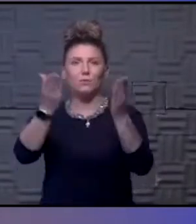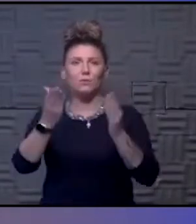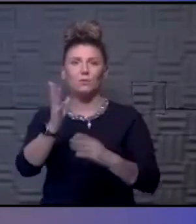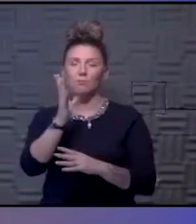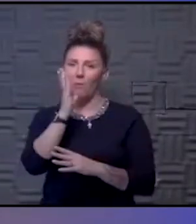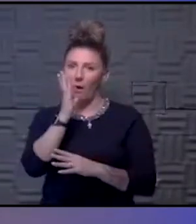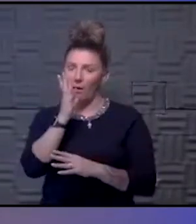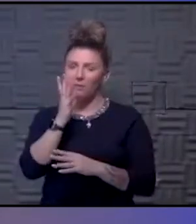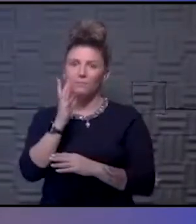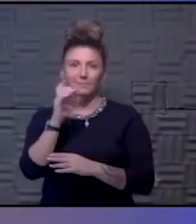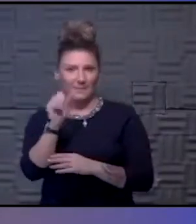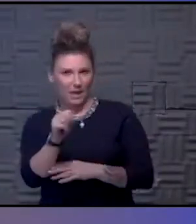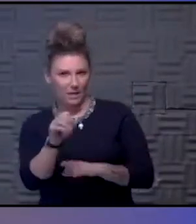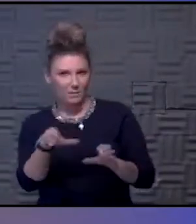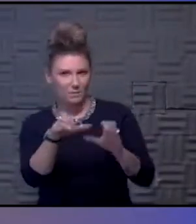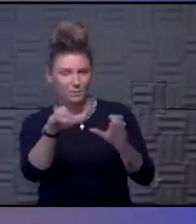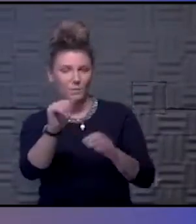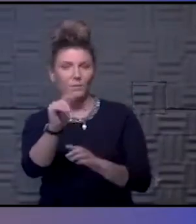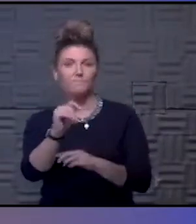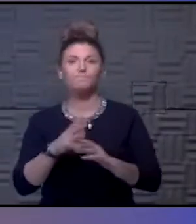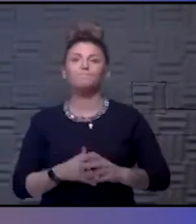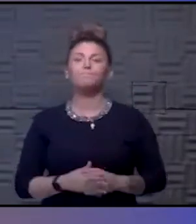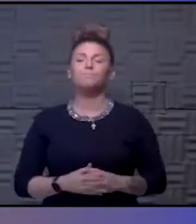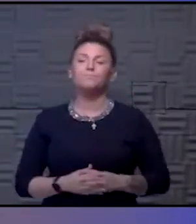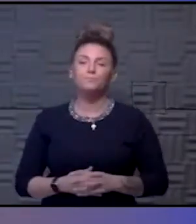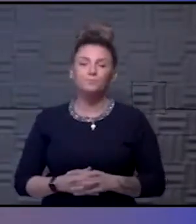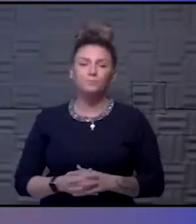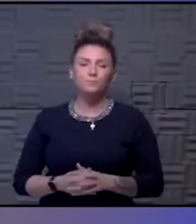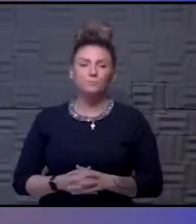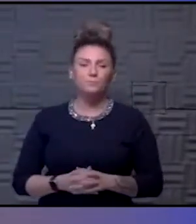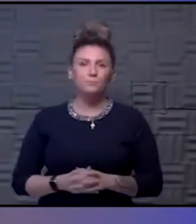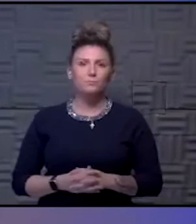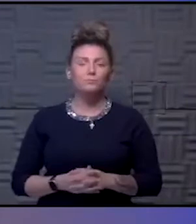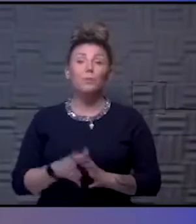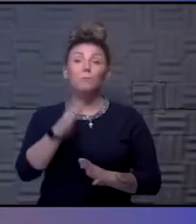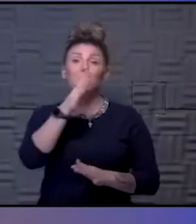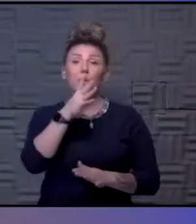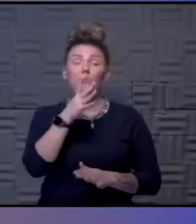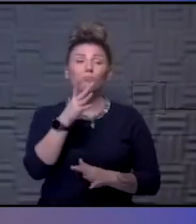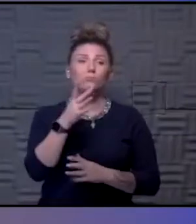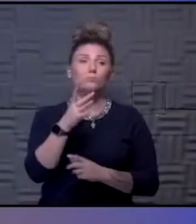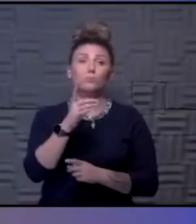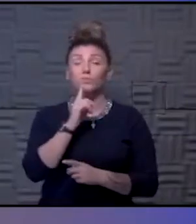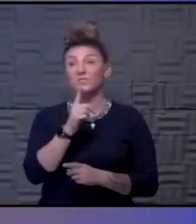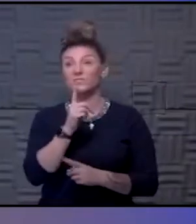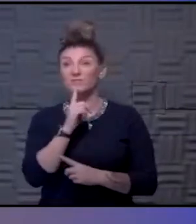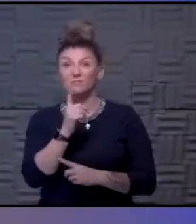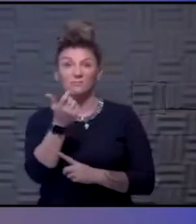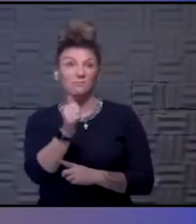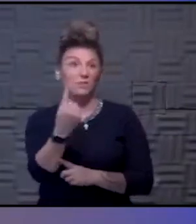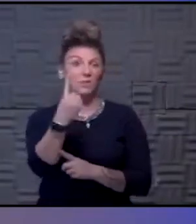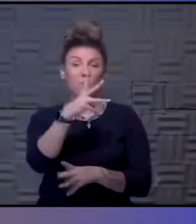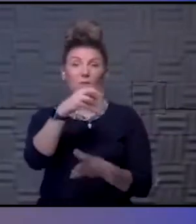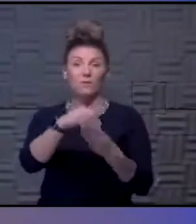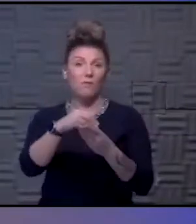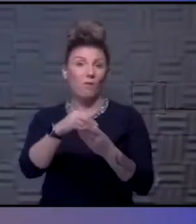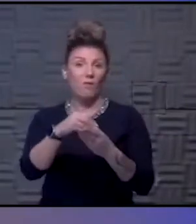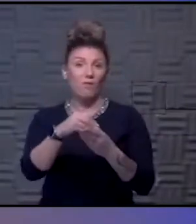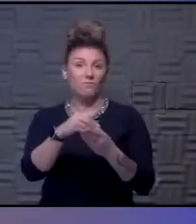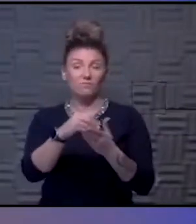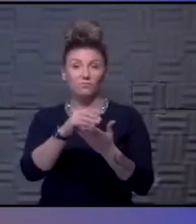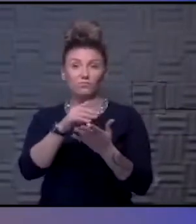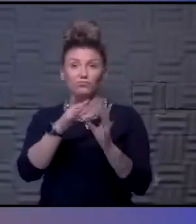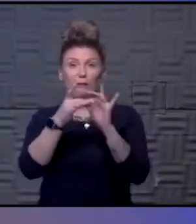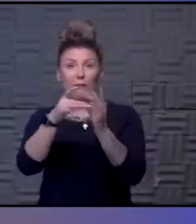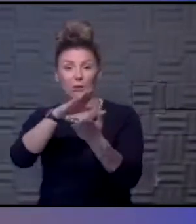are certainly doing it. And I think mothers, anybody involved in school-related activities, we would like